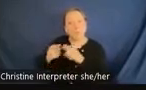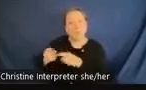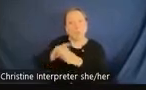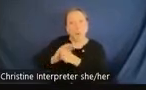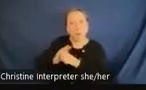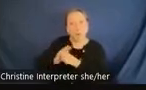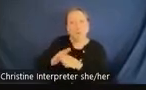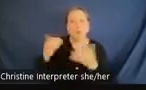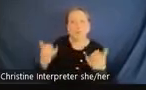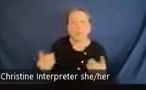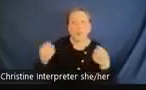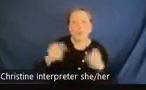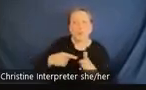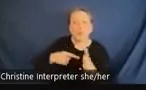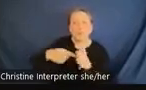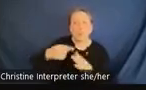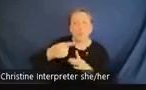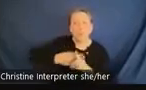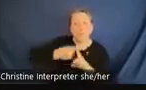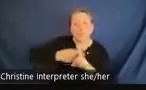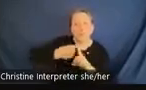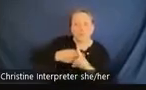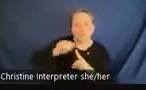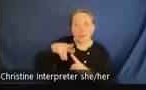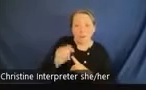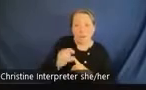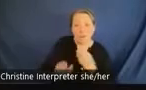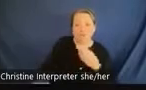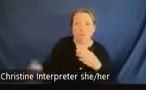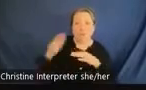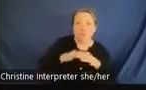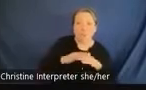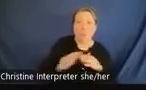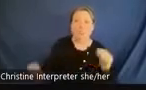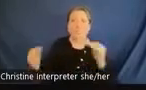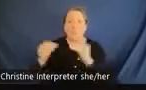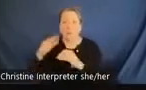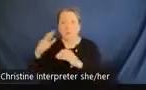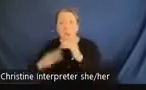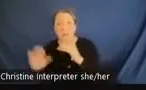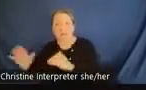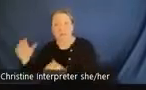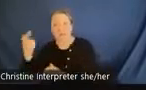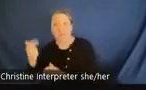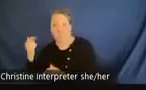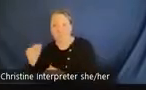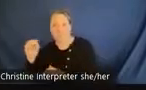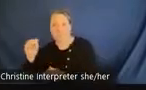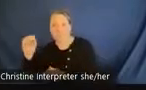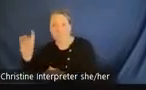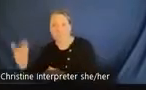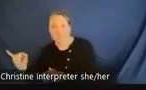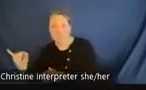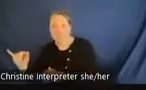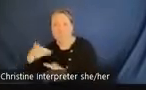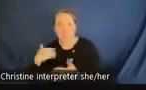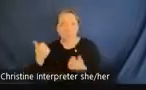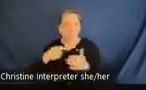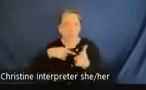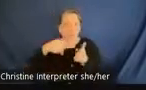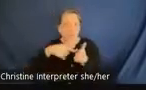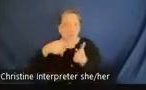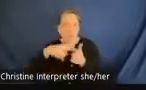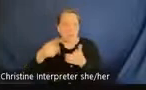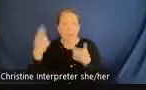SSDI, and he's spending all of his savings trying to pay his rent and racking up a lot of debt. And